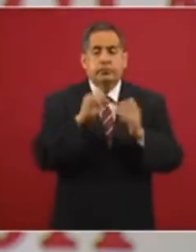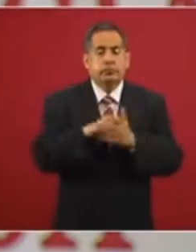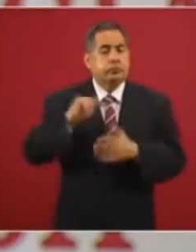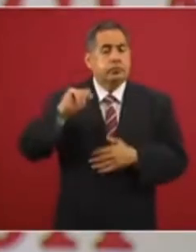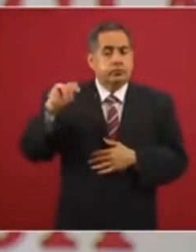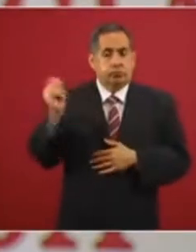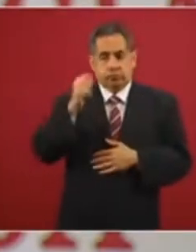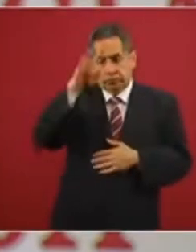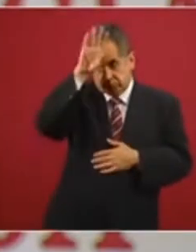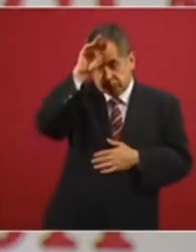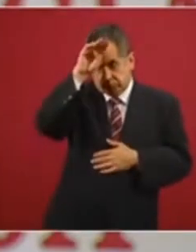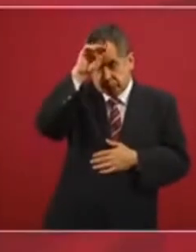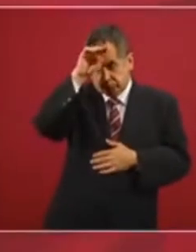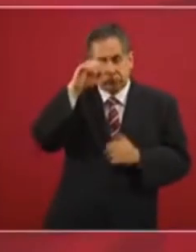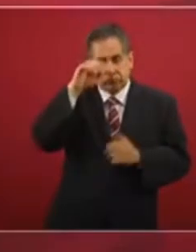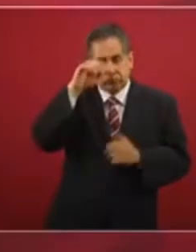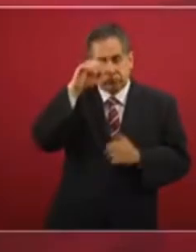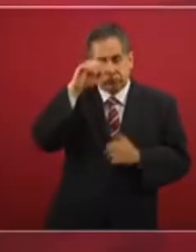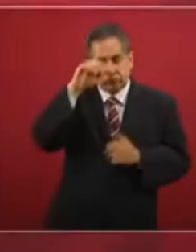de Monterrey a través de TEC Salud.